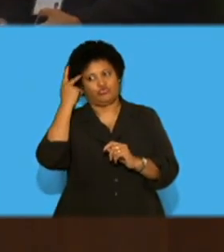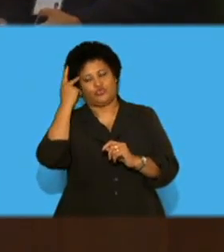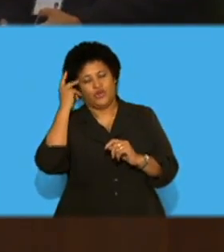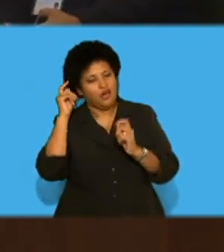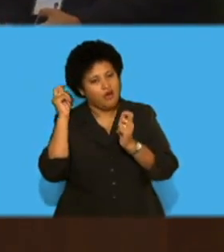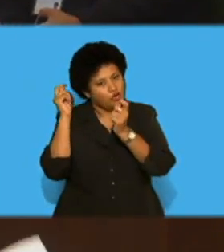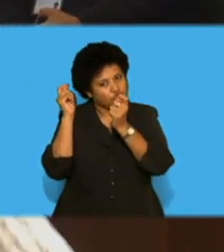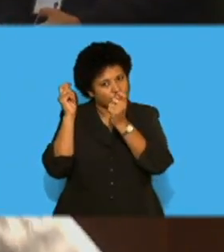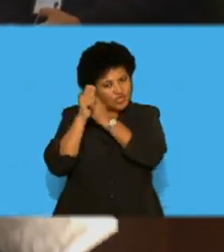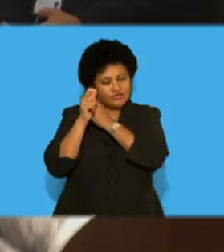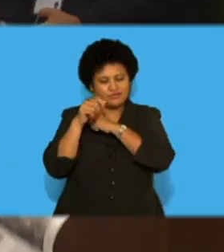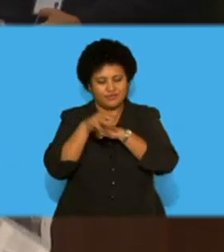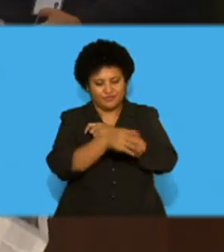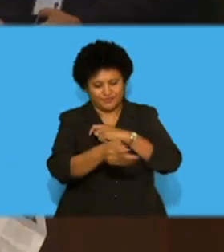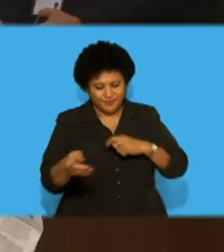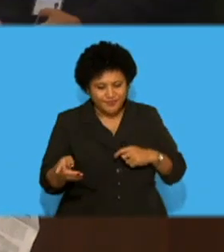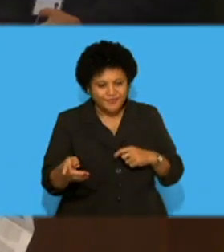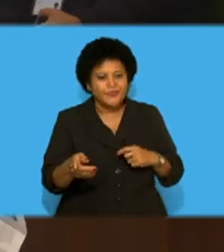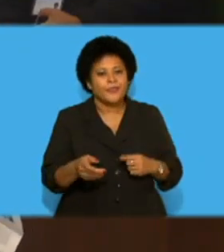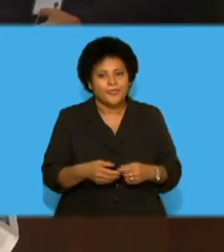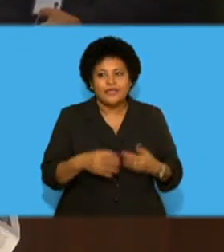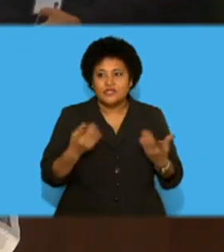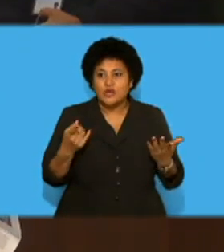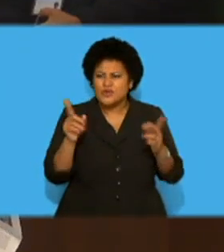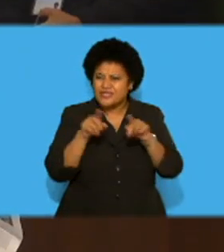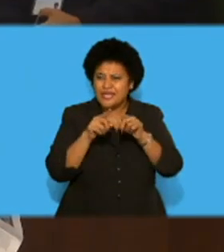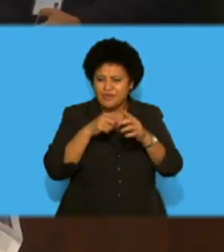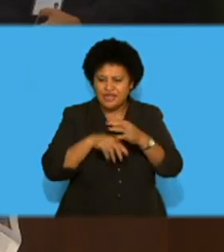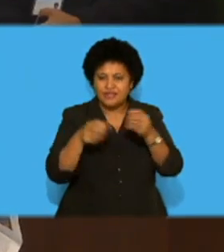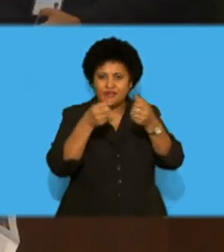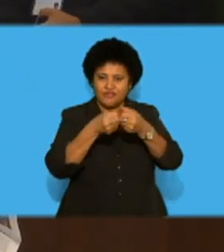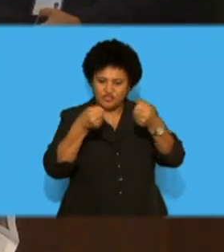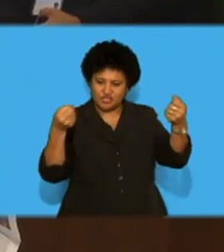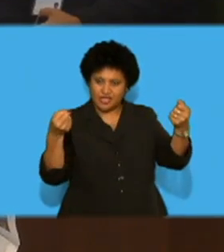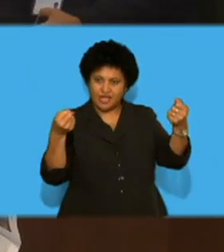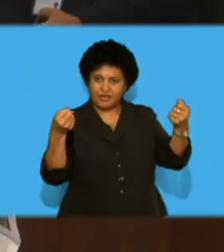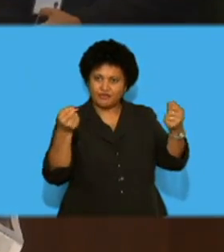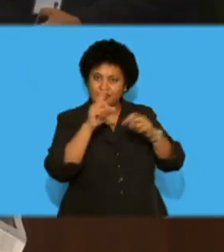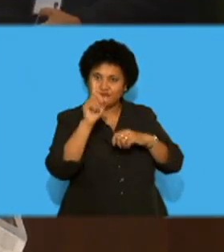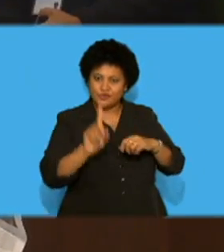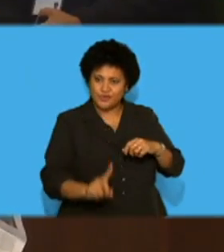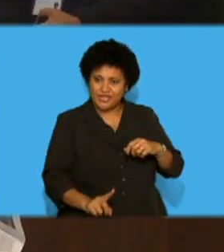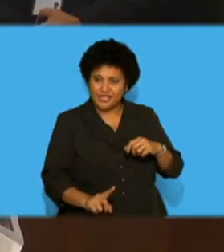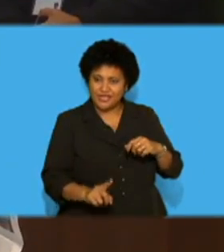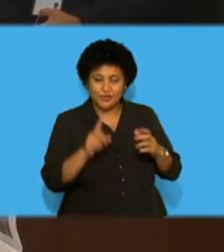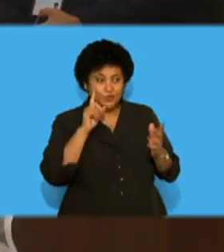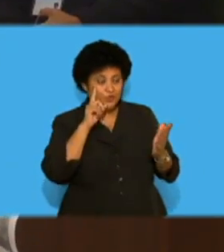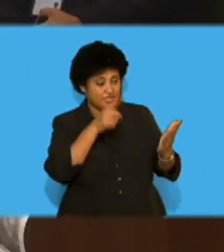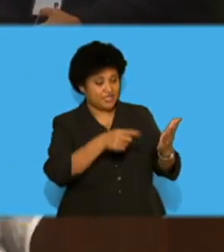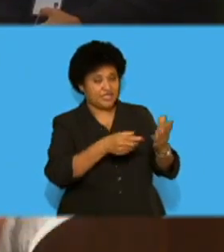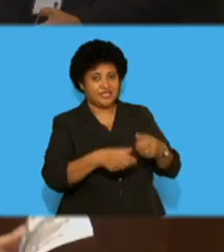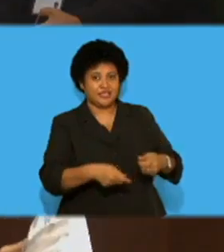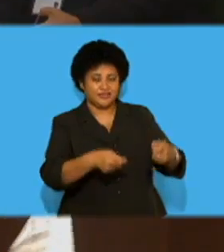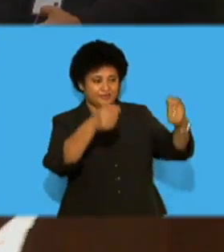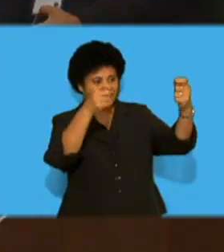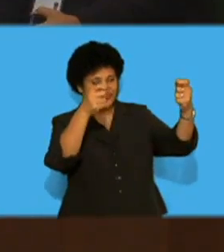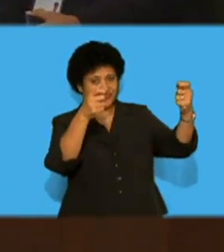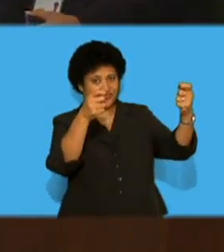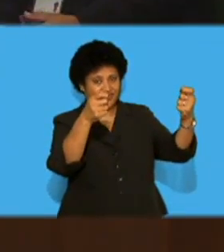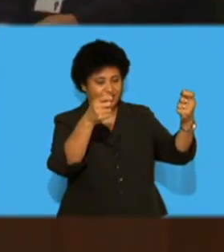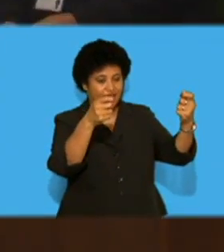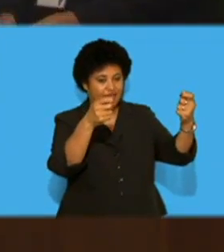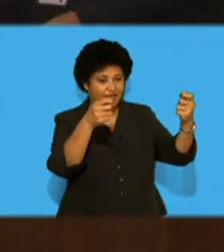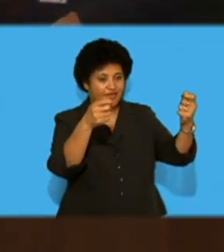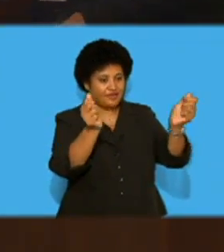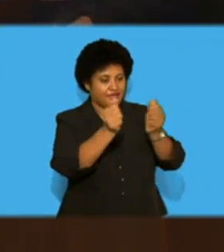wonderful article that appeared in Fiji Times today, very timely, Madam Speaker, how sometimes these articles appear in the Fiji Times when we know there's a particular subject